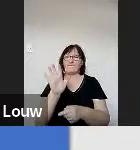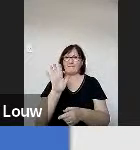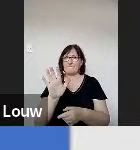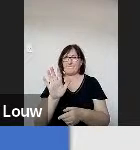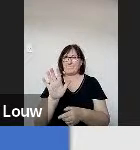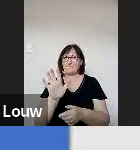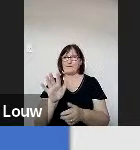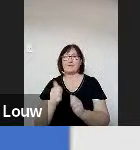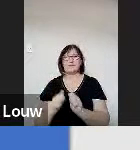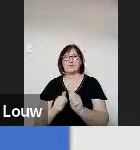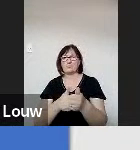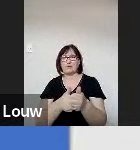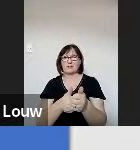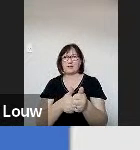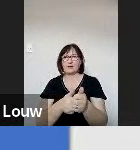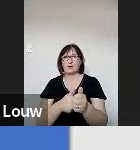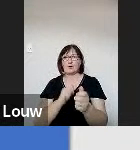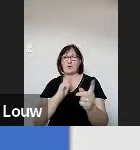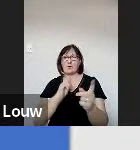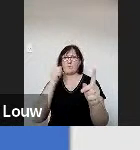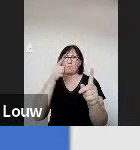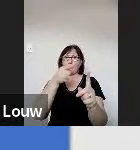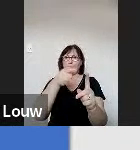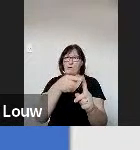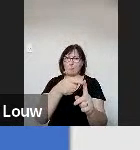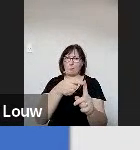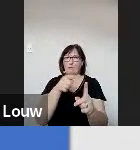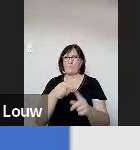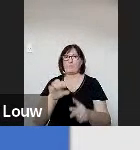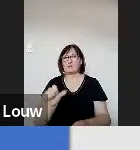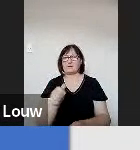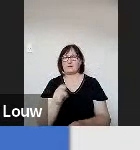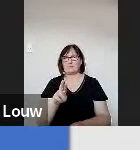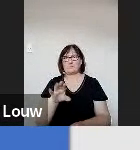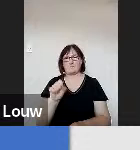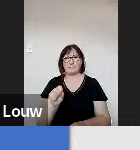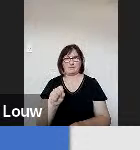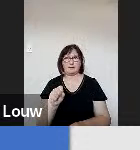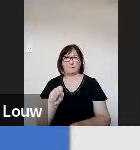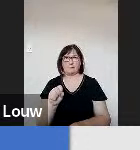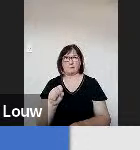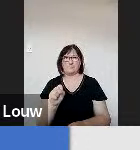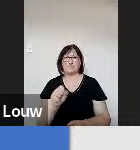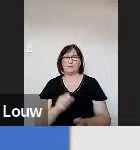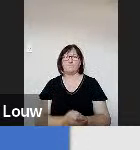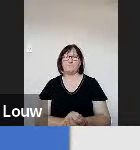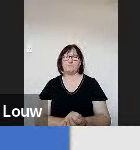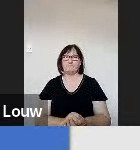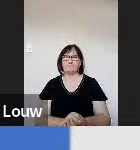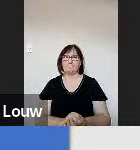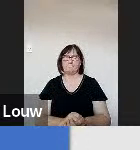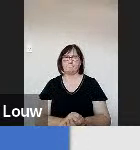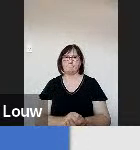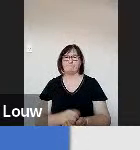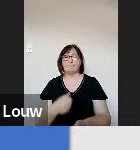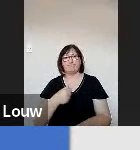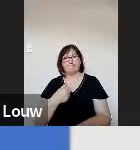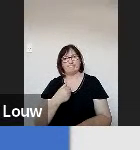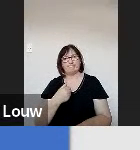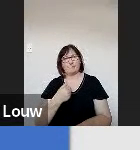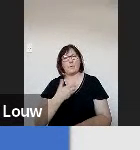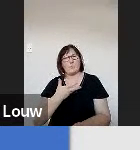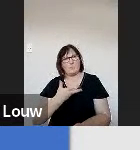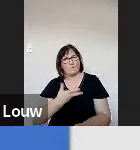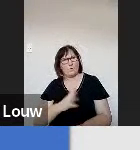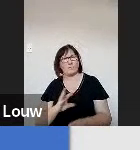goals of SARS, which include, amongst others, it is our intent to make it easy and simple